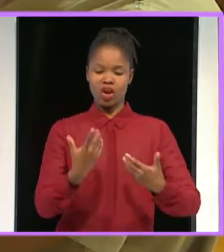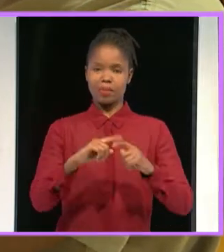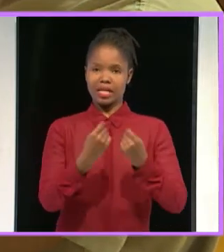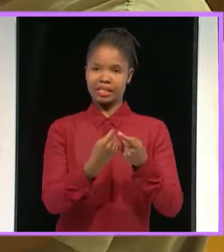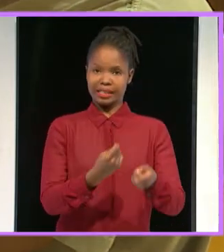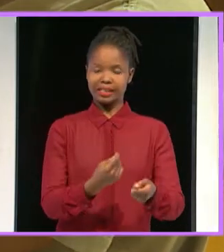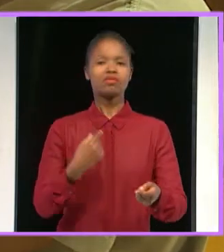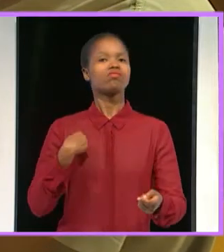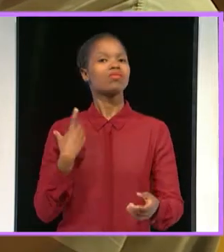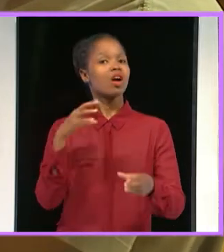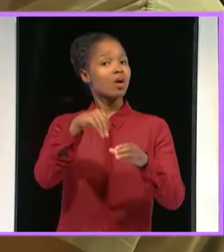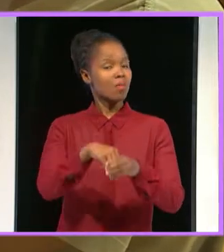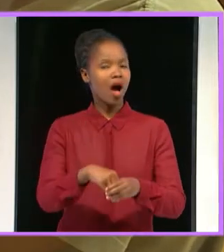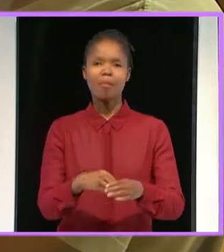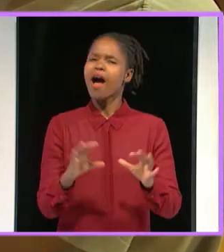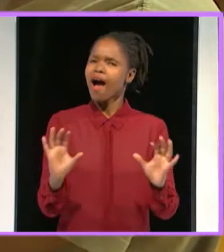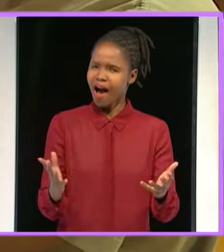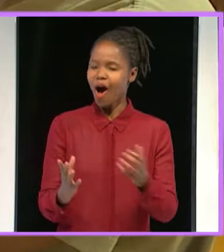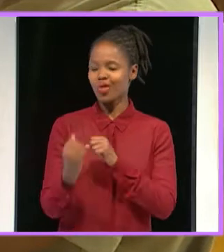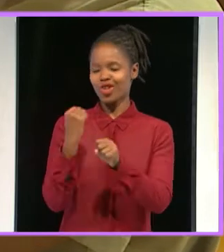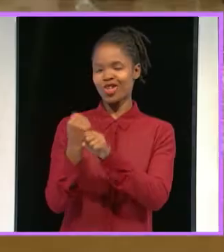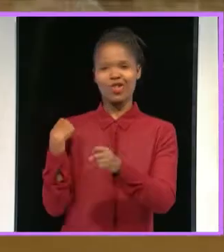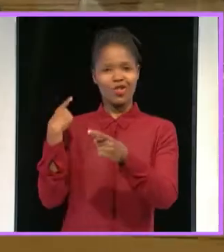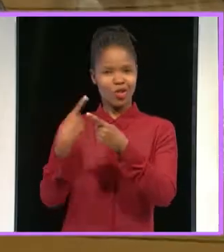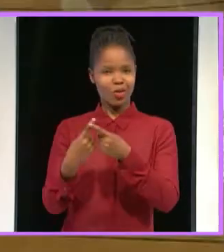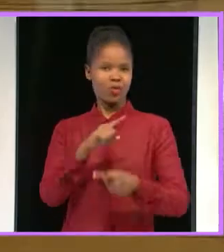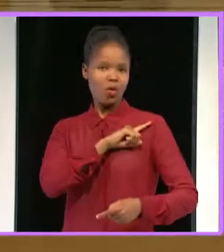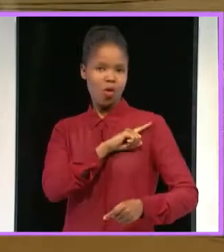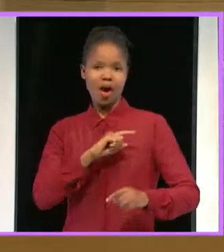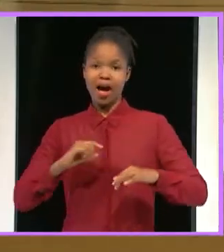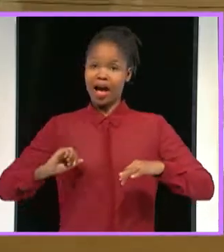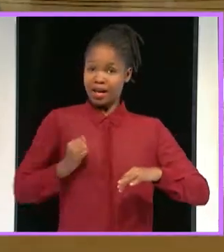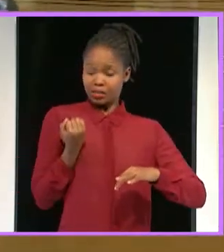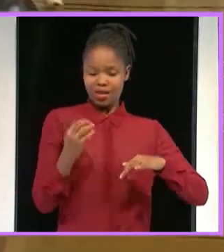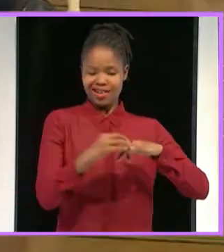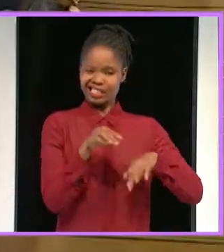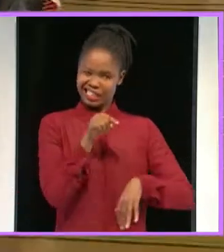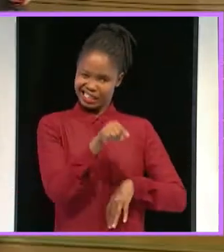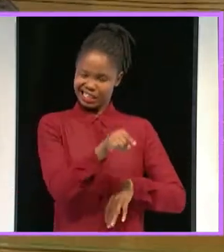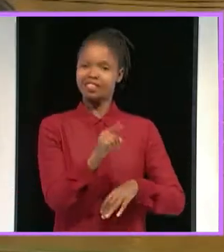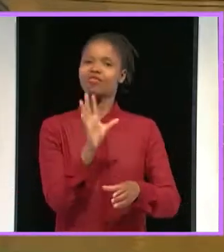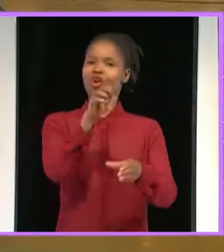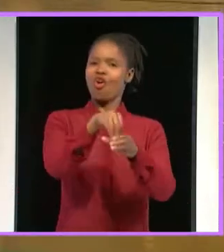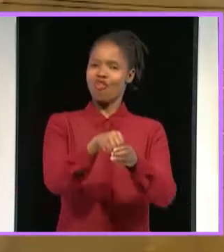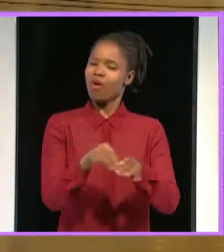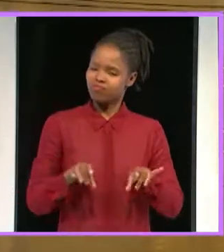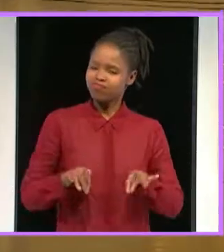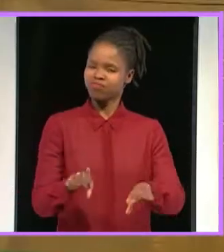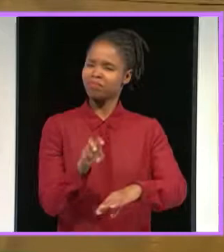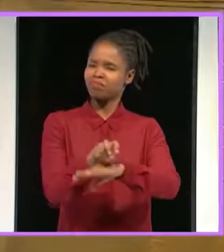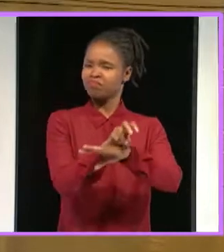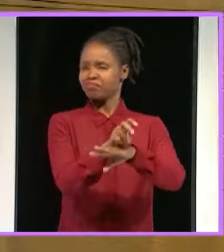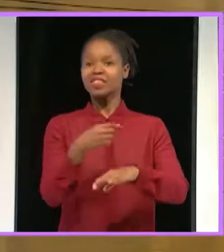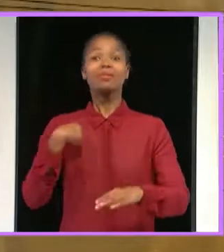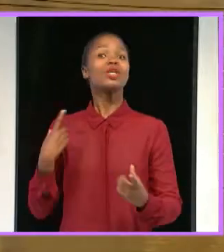Pretoria. I got involved a few years ago when my husband started playing wheelchair rugby, and I was always